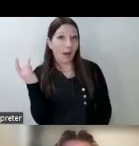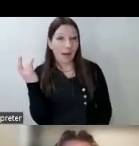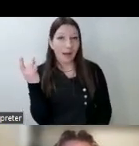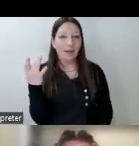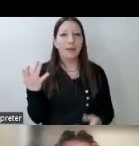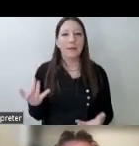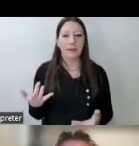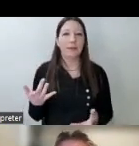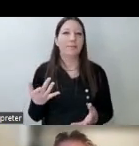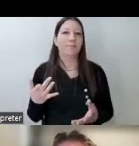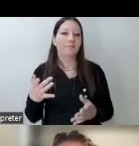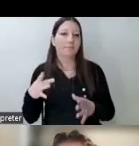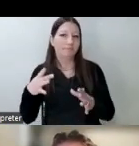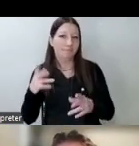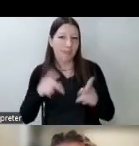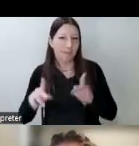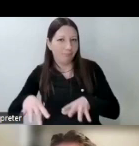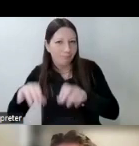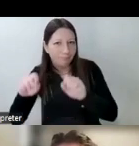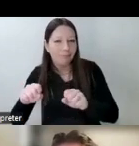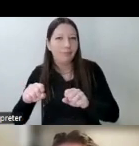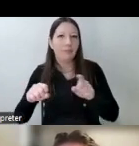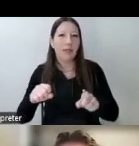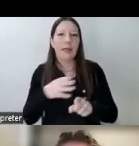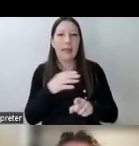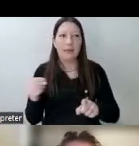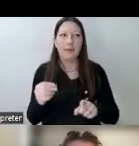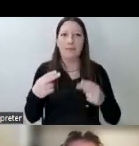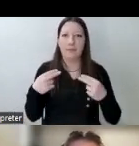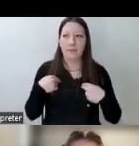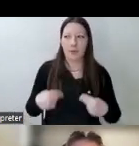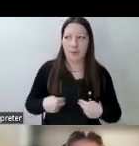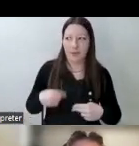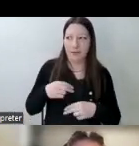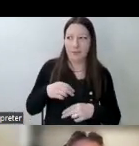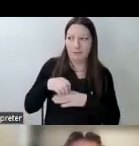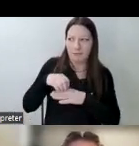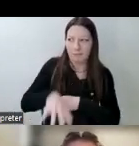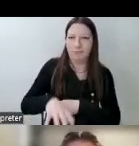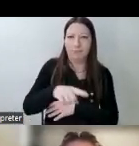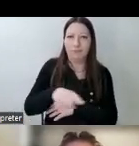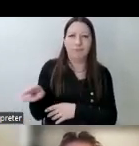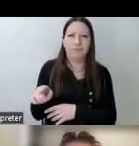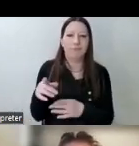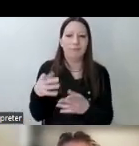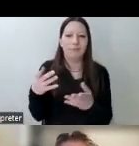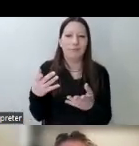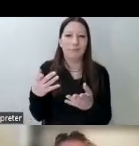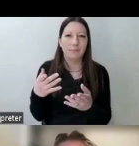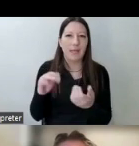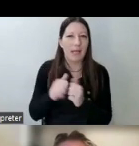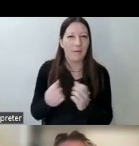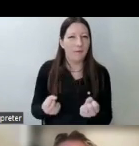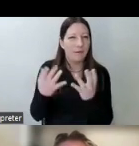environmental degradation related to fire activity and other factors. So drawing from Claire once again,